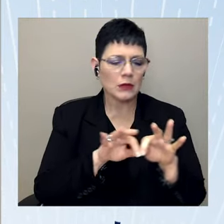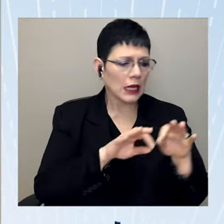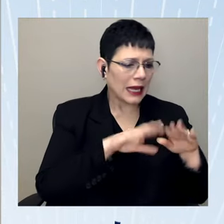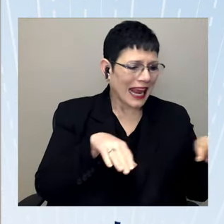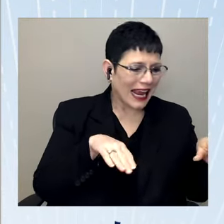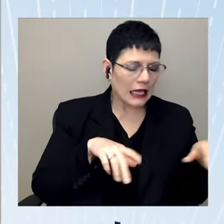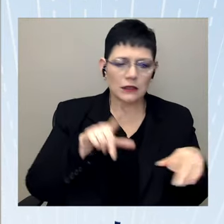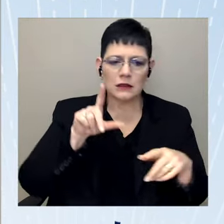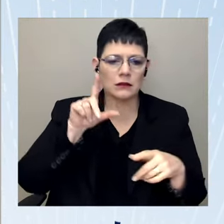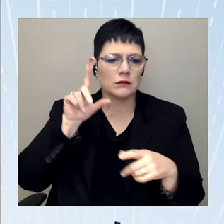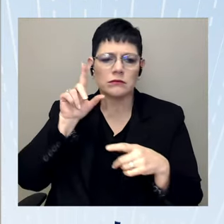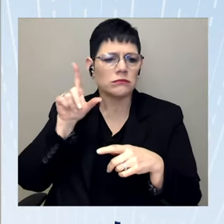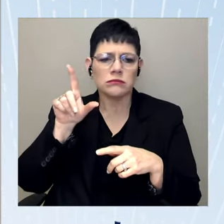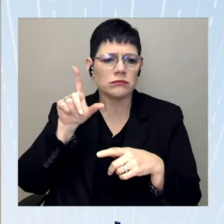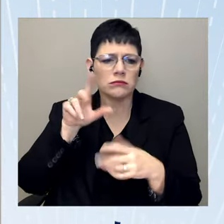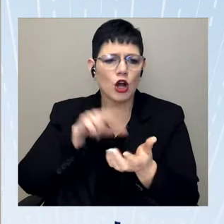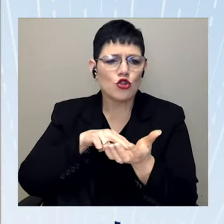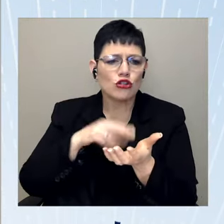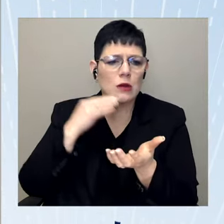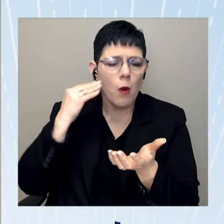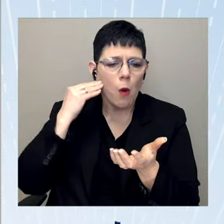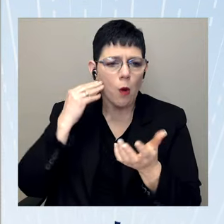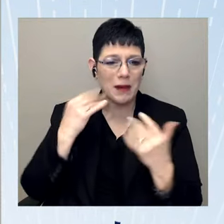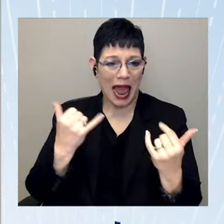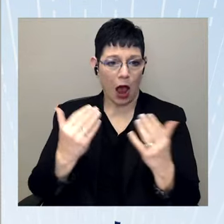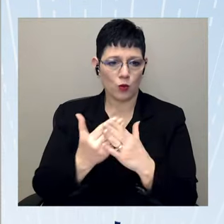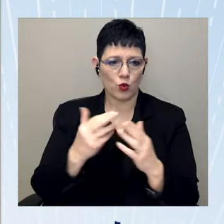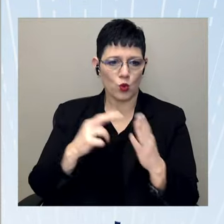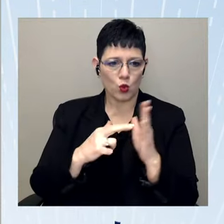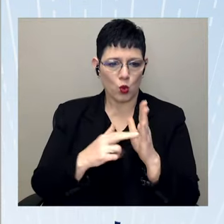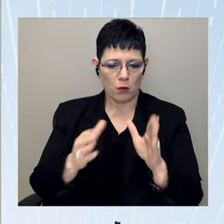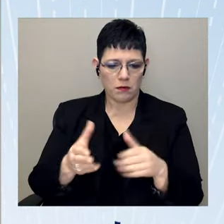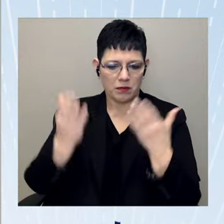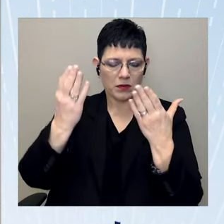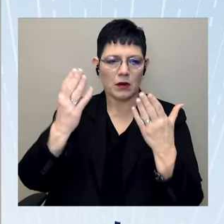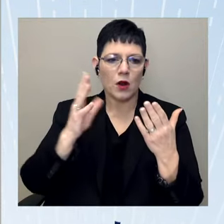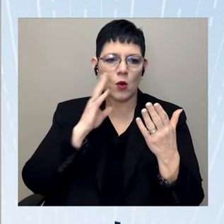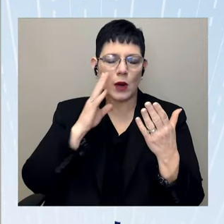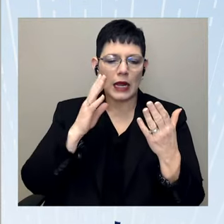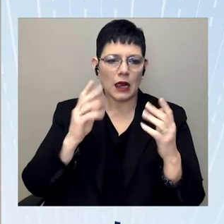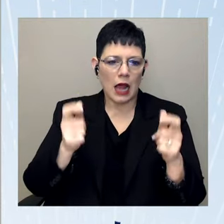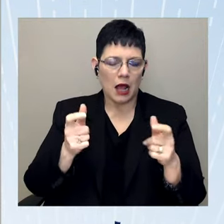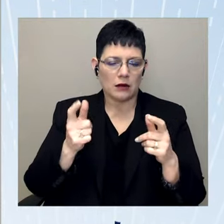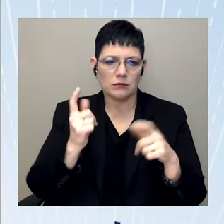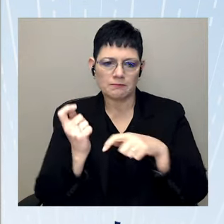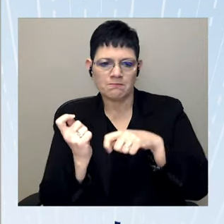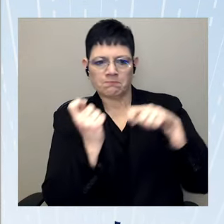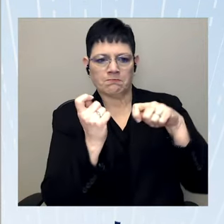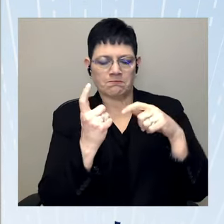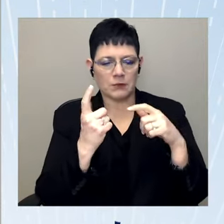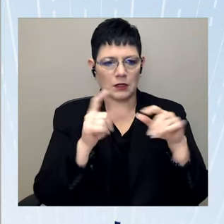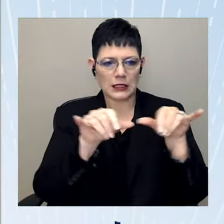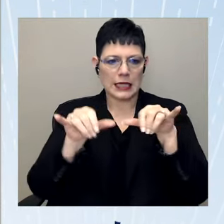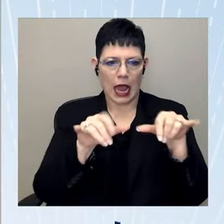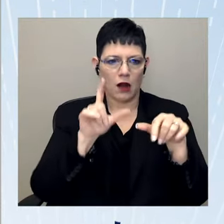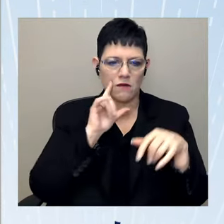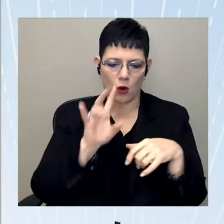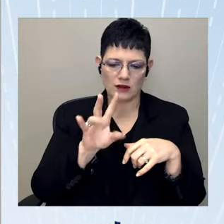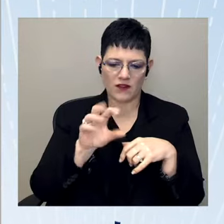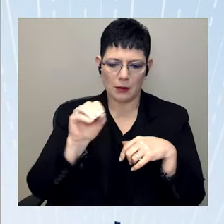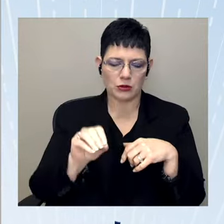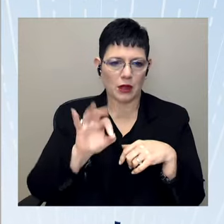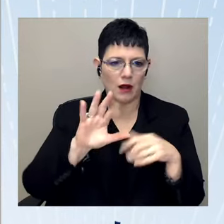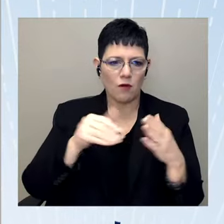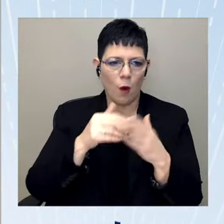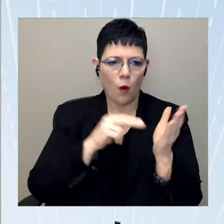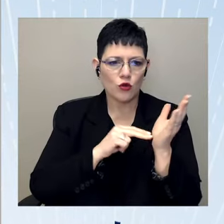has proposed a rule that will lift the standards for 75% of all the nursing homes in America